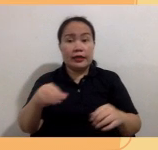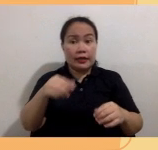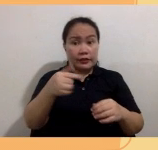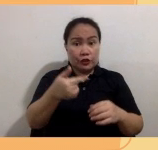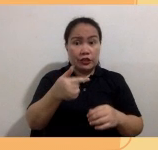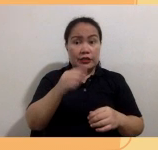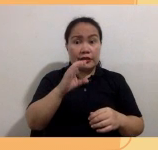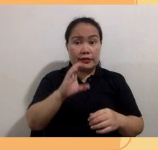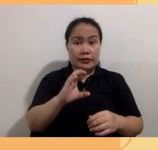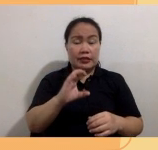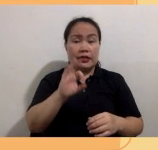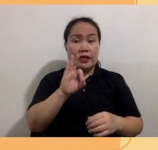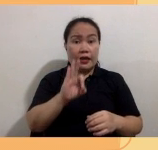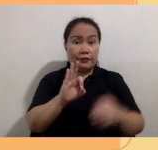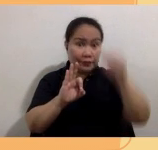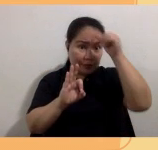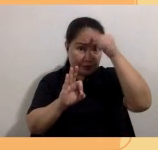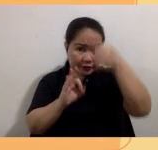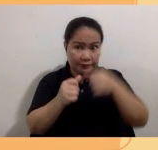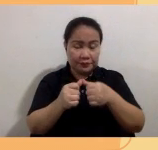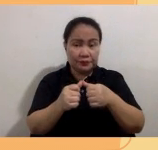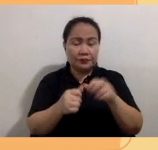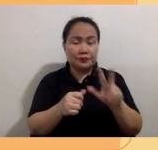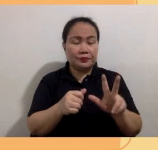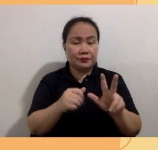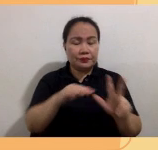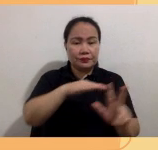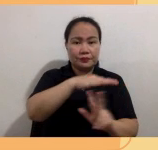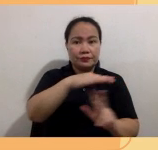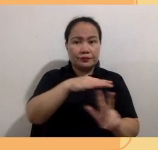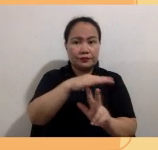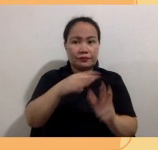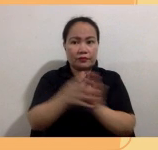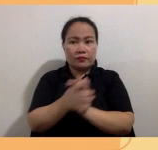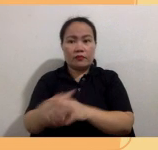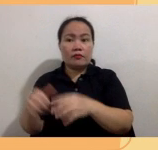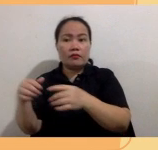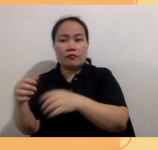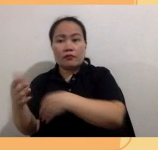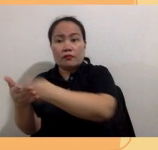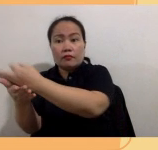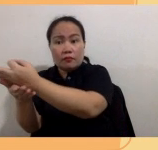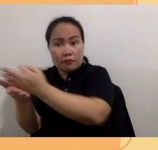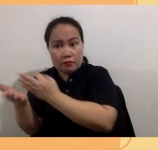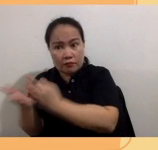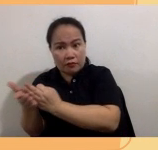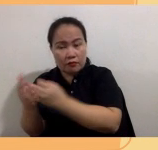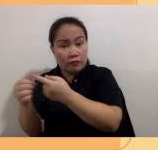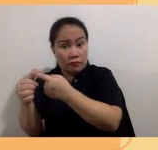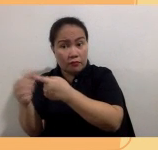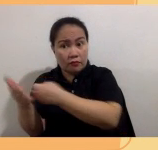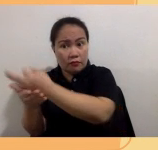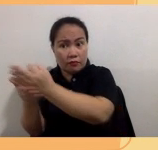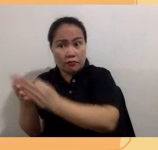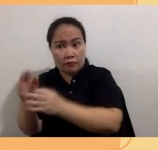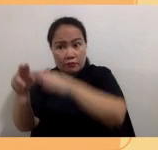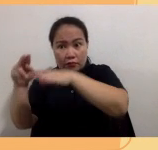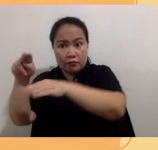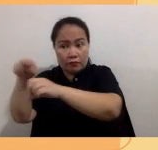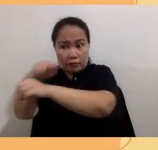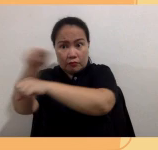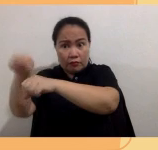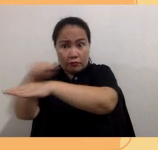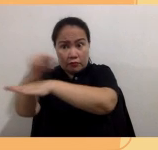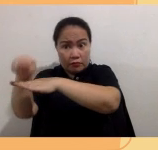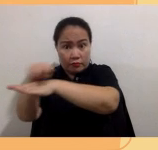So, since ang numerator natin ay may GCF which is 3, so our first step is you have to factor the numerator